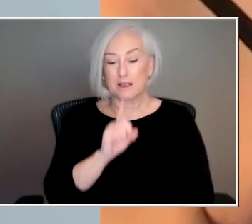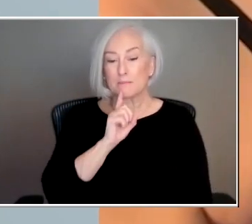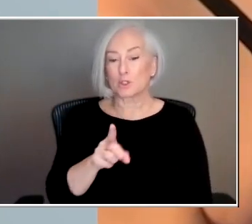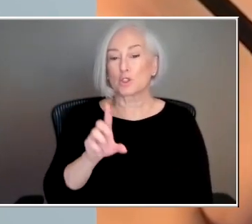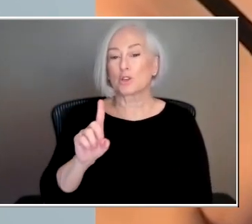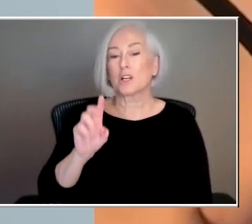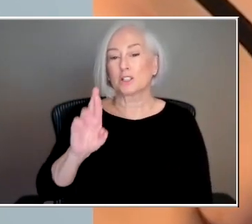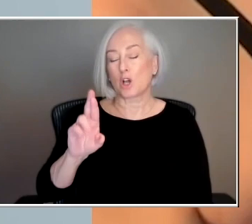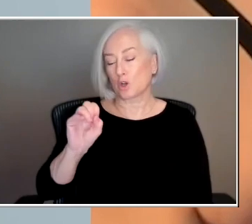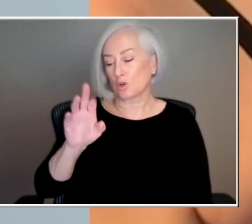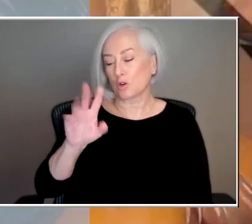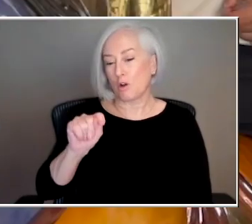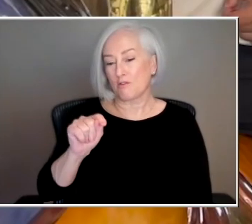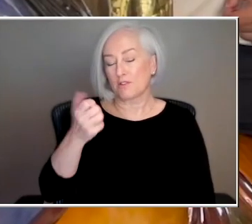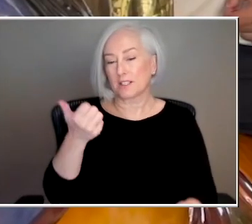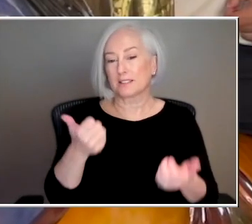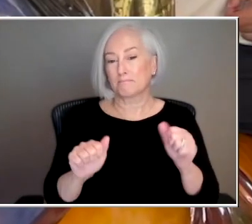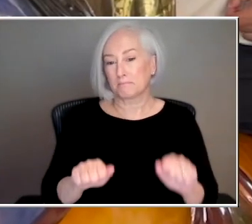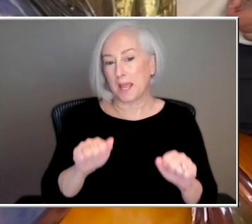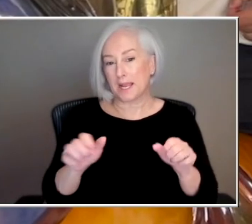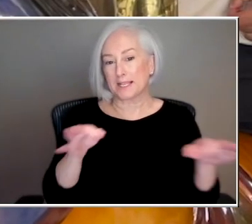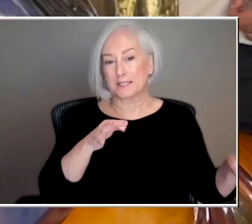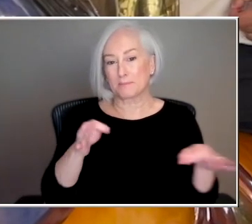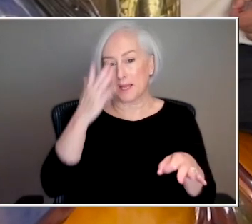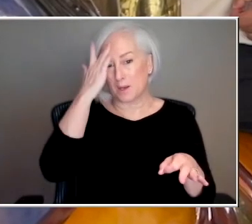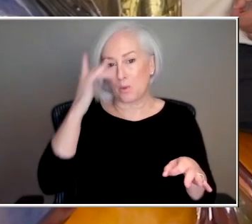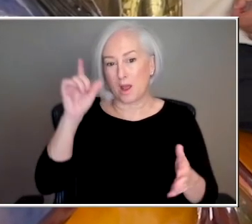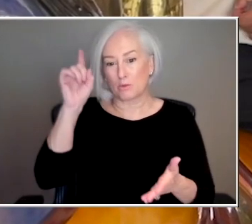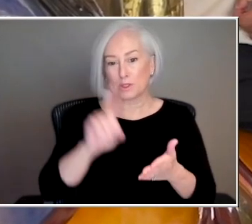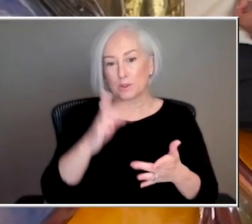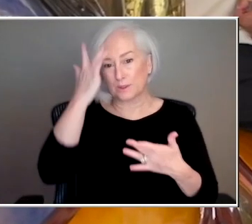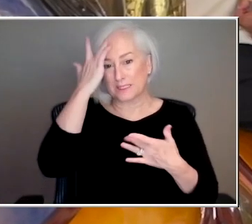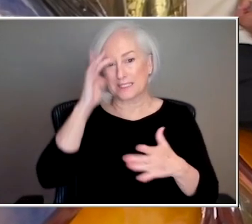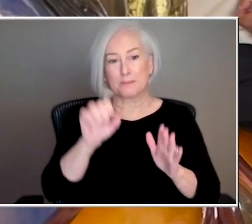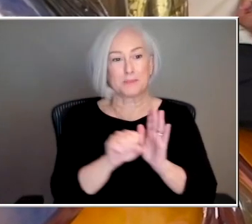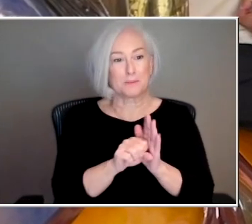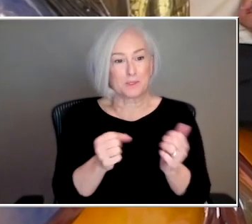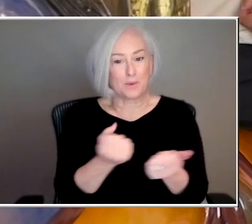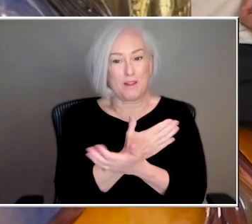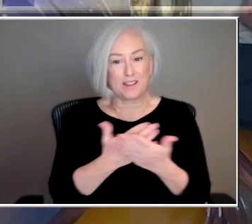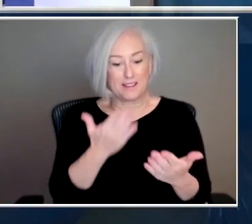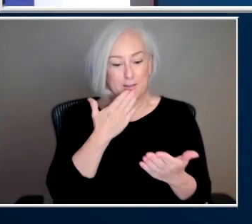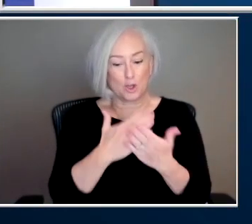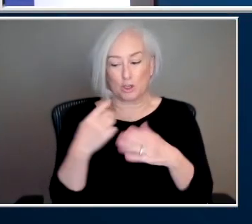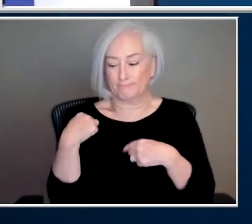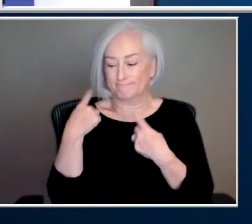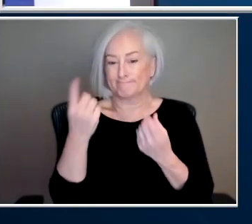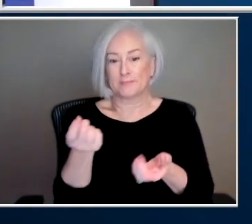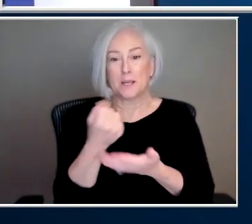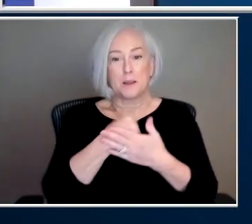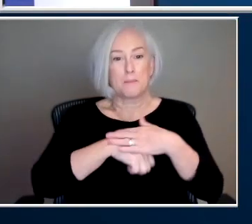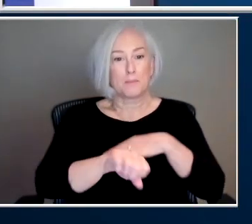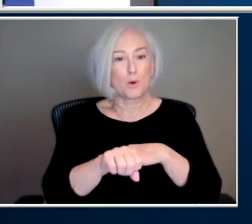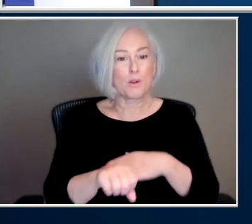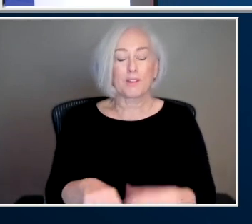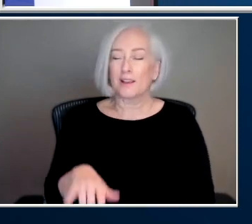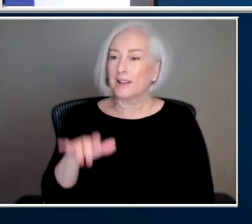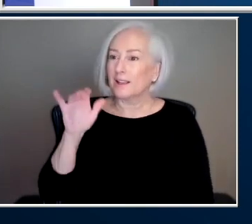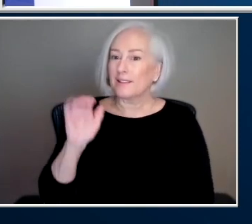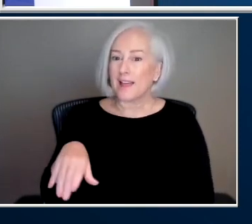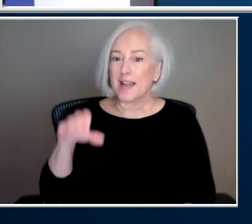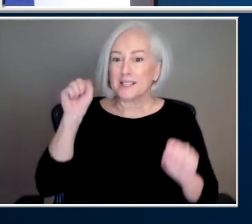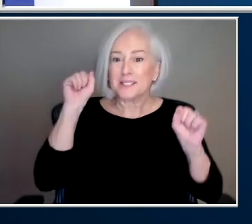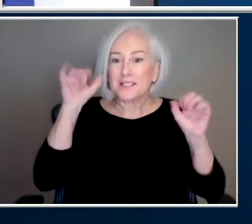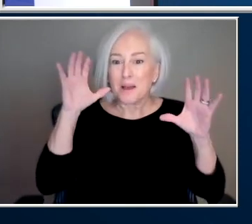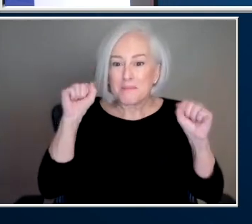little bit about why that might be. But things have been going really well since he was born. That is one of the most remarkable parts of your journey, is